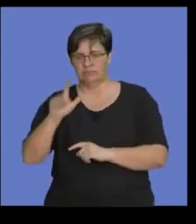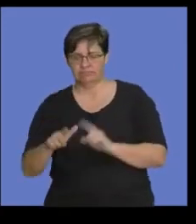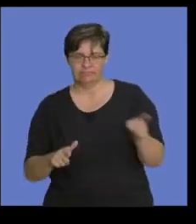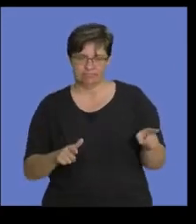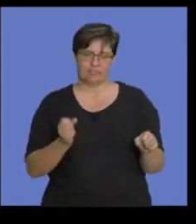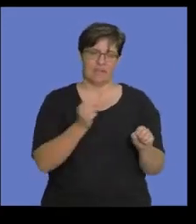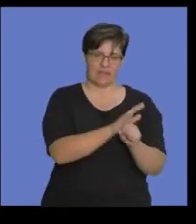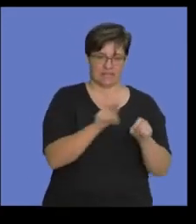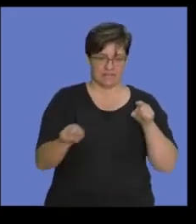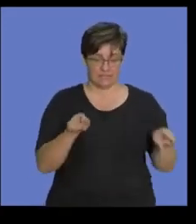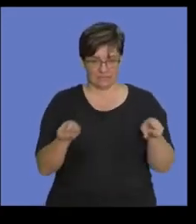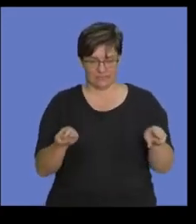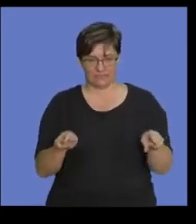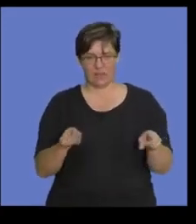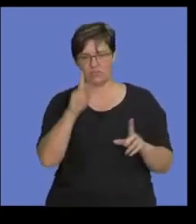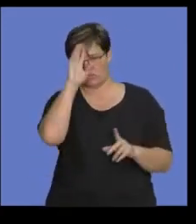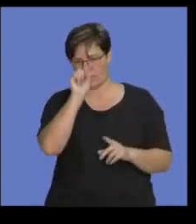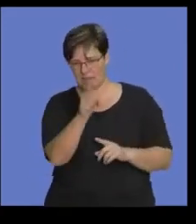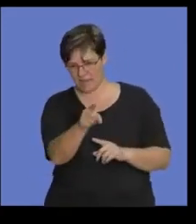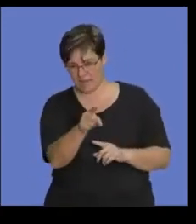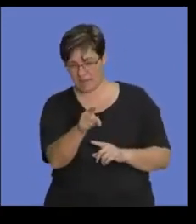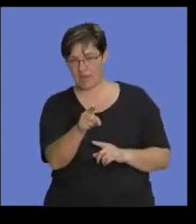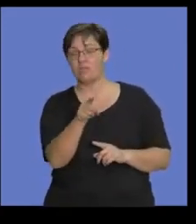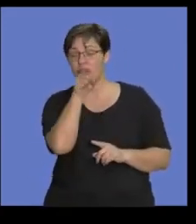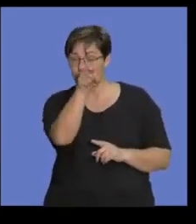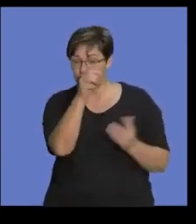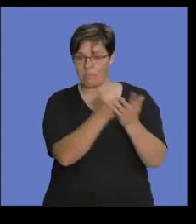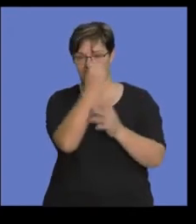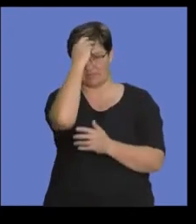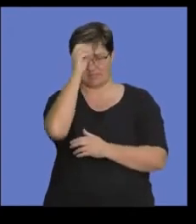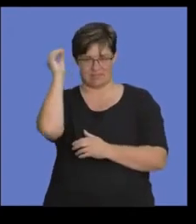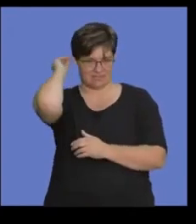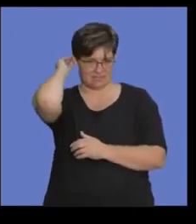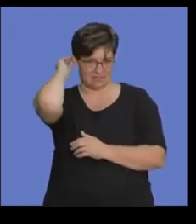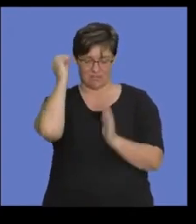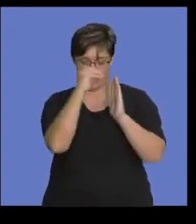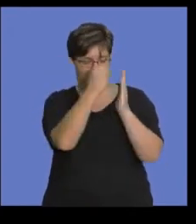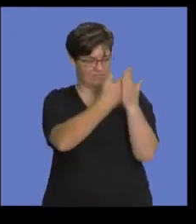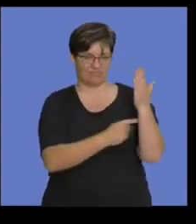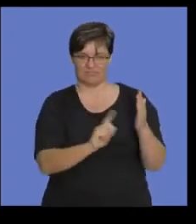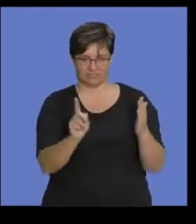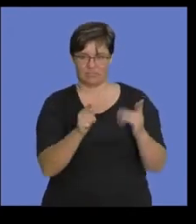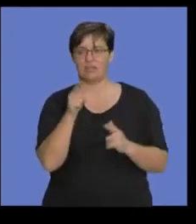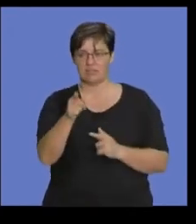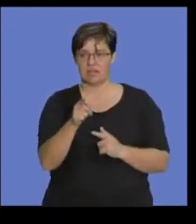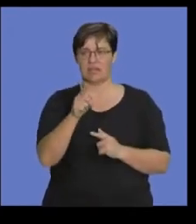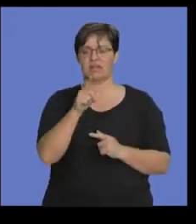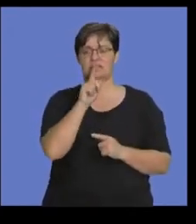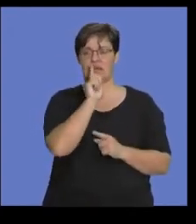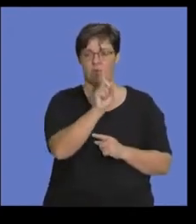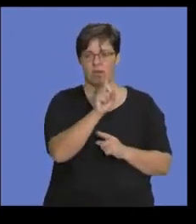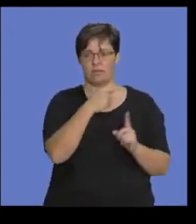nominal and the effective interest rate, just a quick recap. Remember, it is given by that. And then